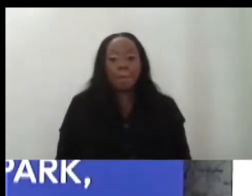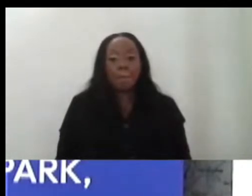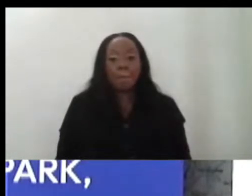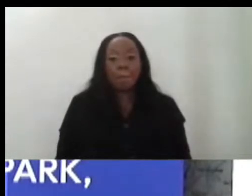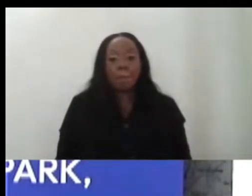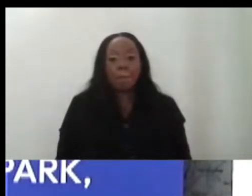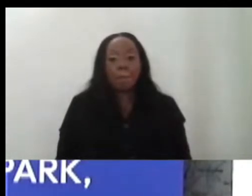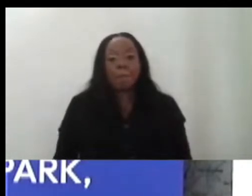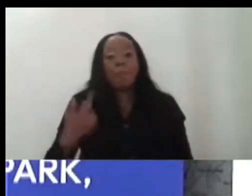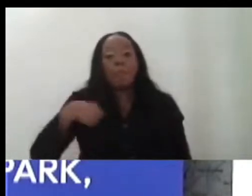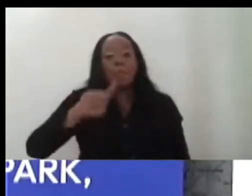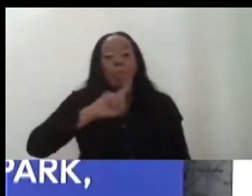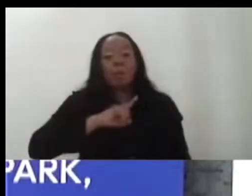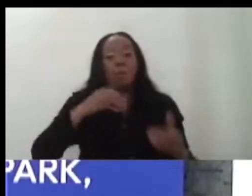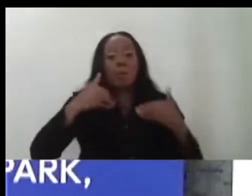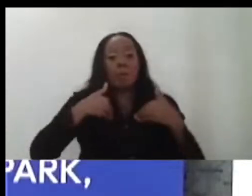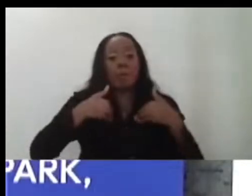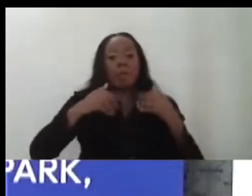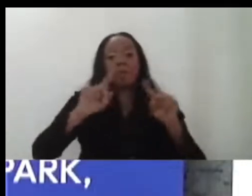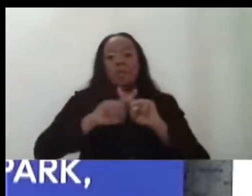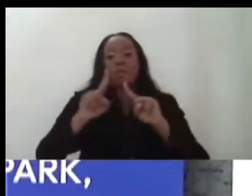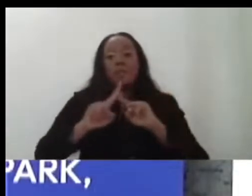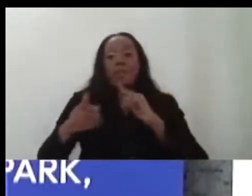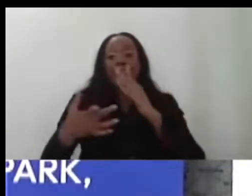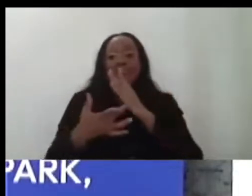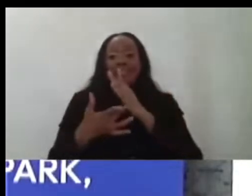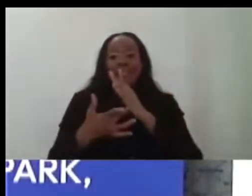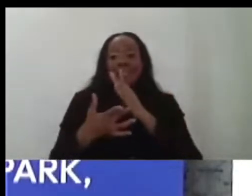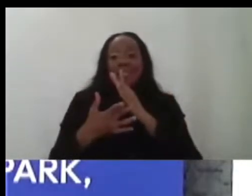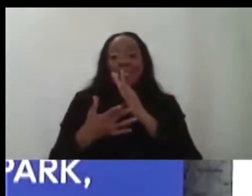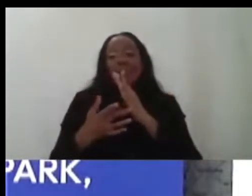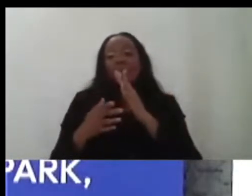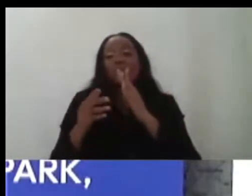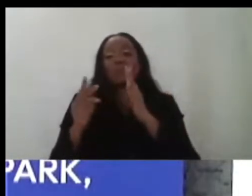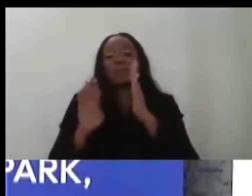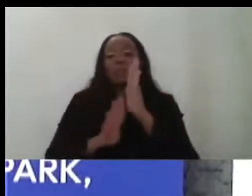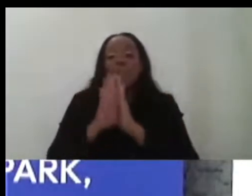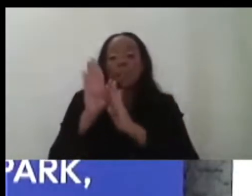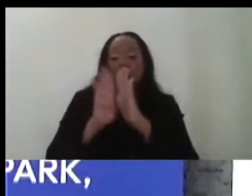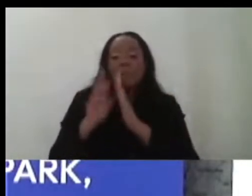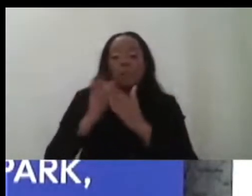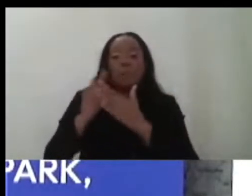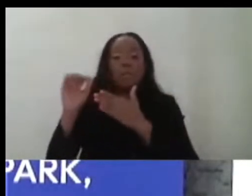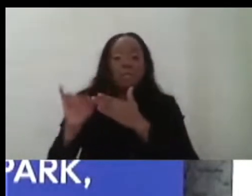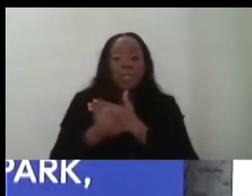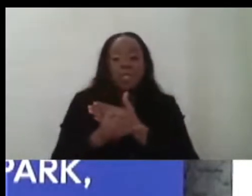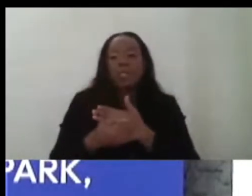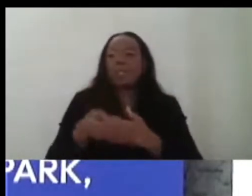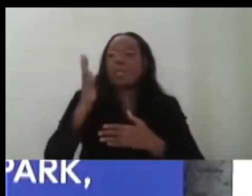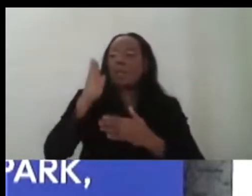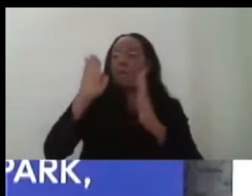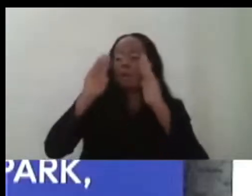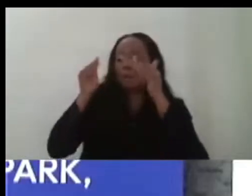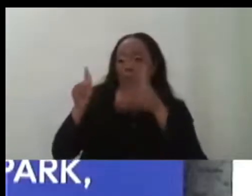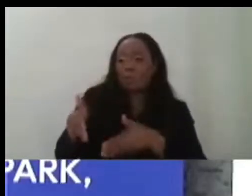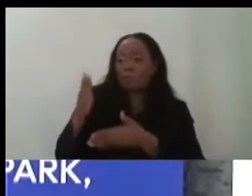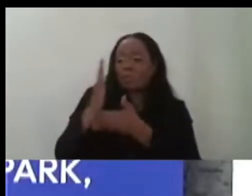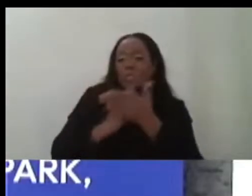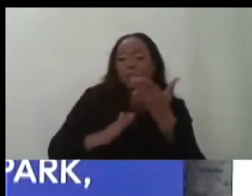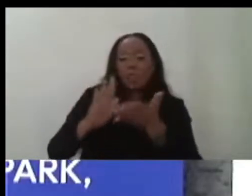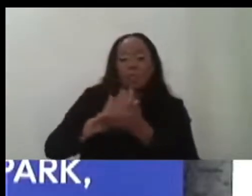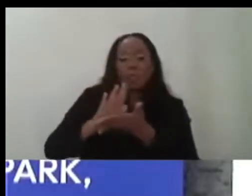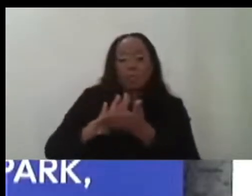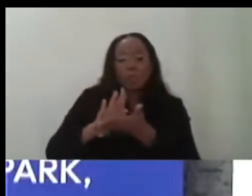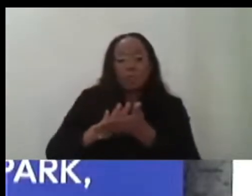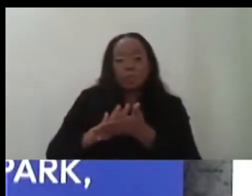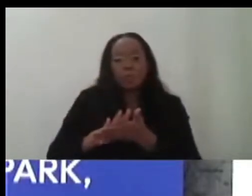technical or development projects where we may focus on specific schools and infrastructures. And it is not only